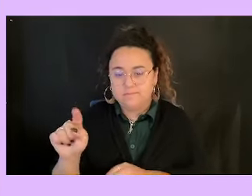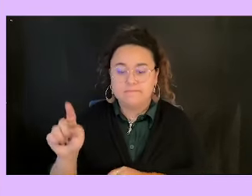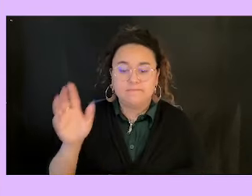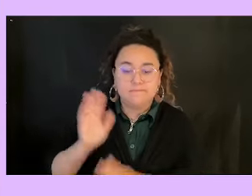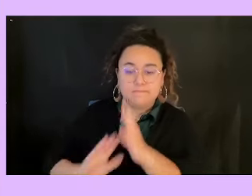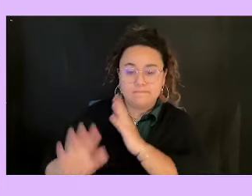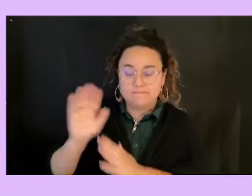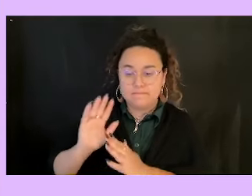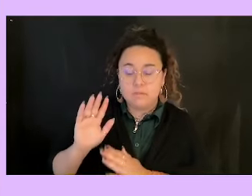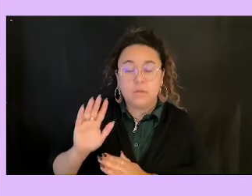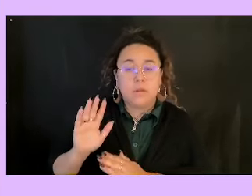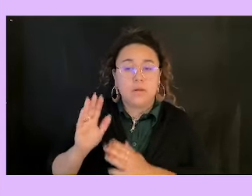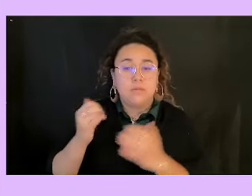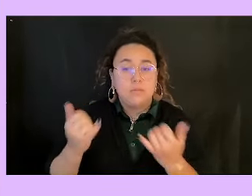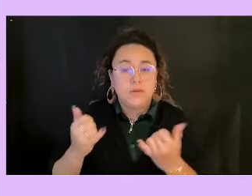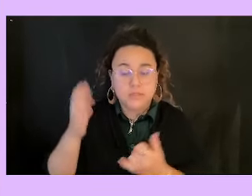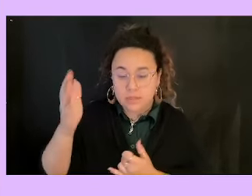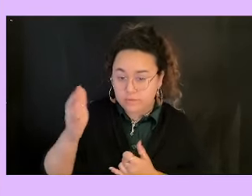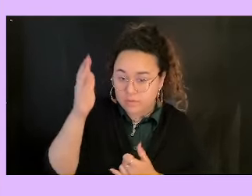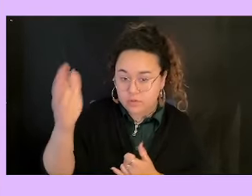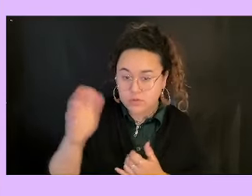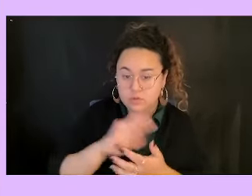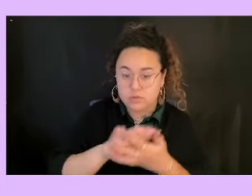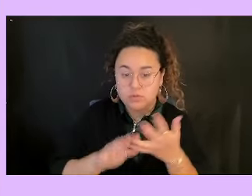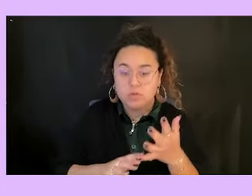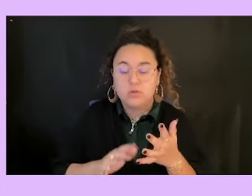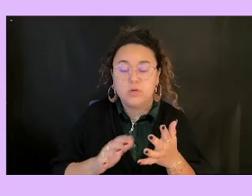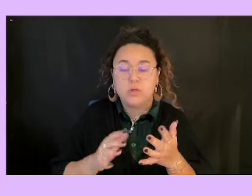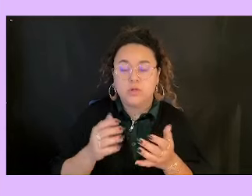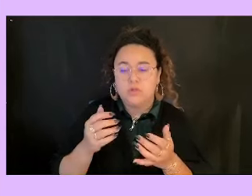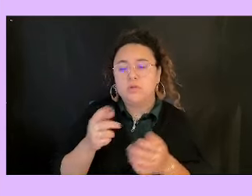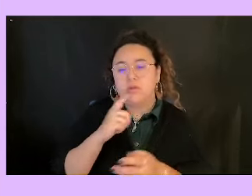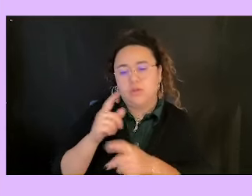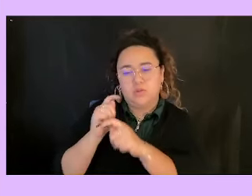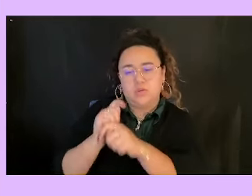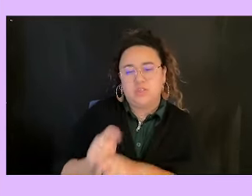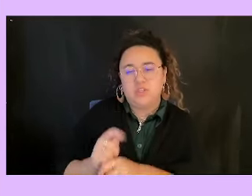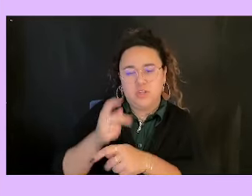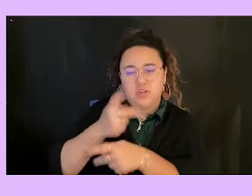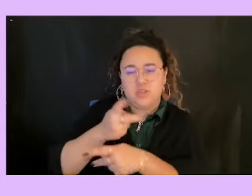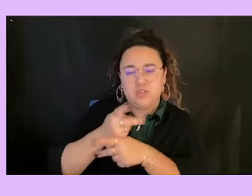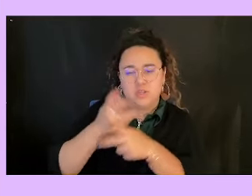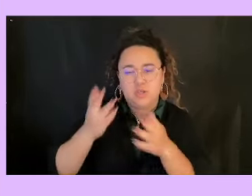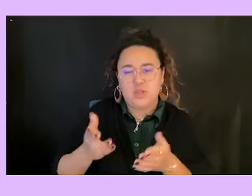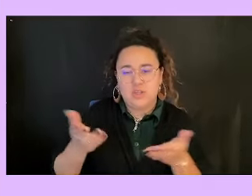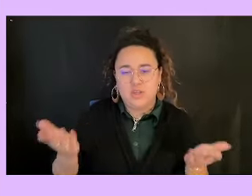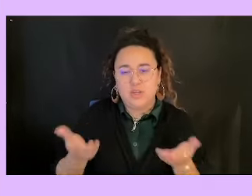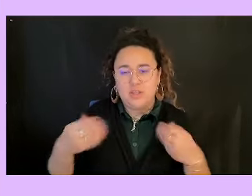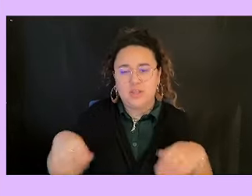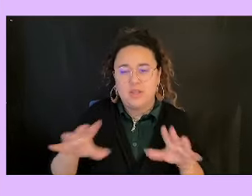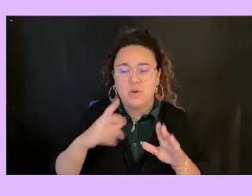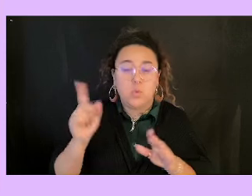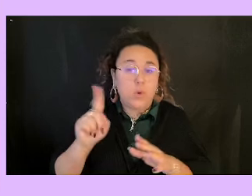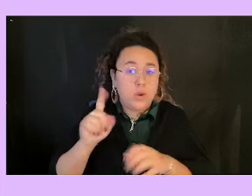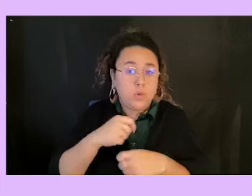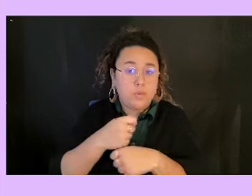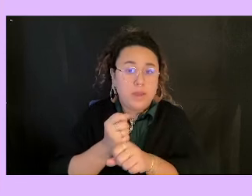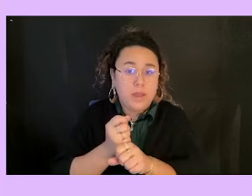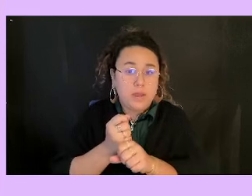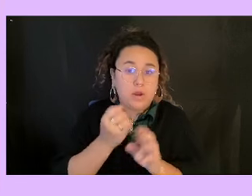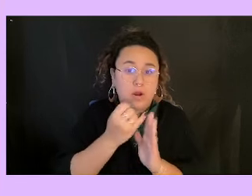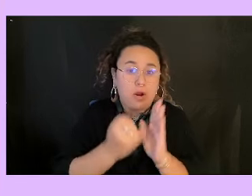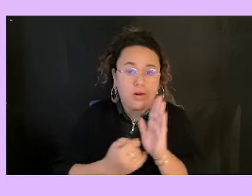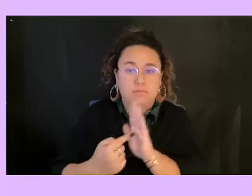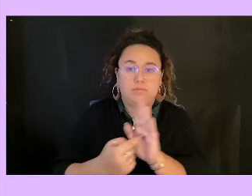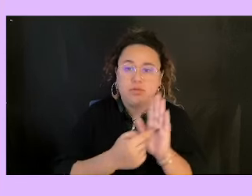past, present, and future, the traditional custodians of the lands on which we make and present our art. We acknowledge